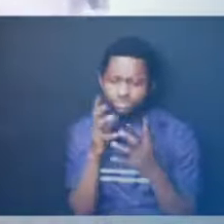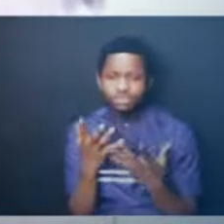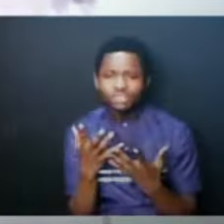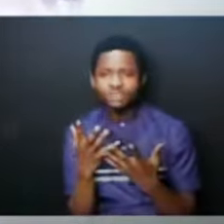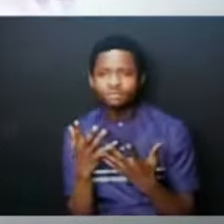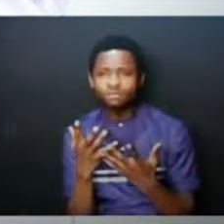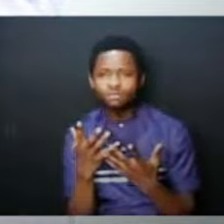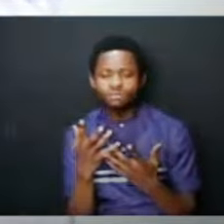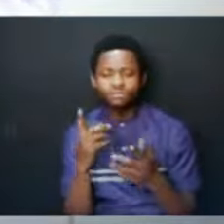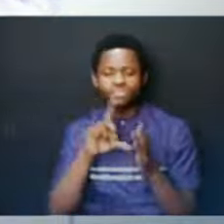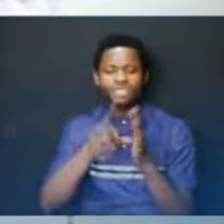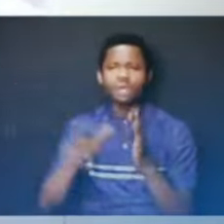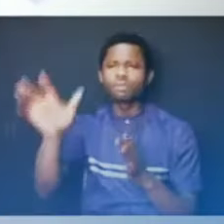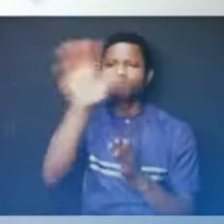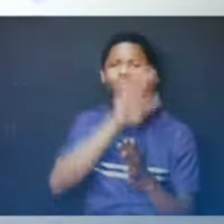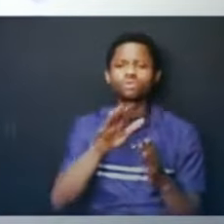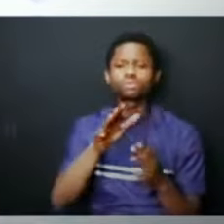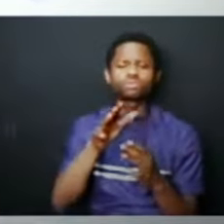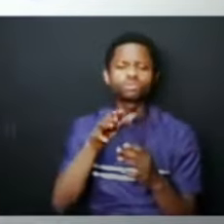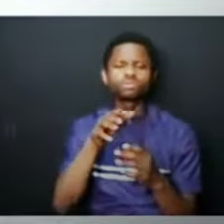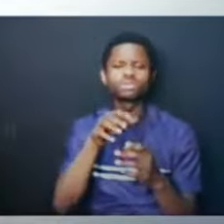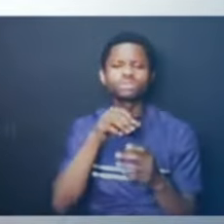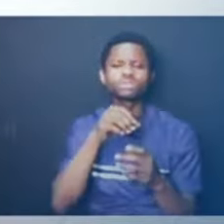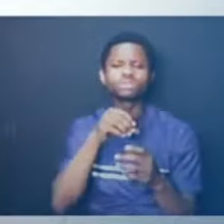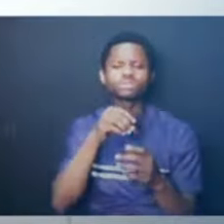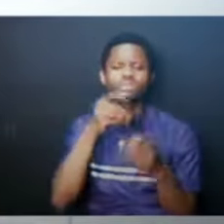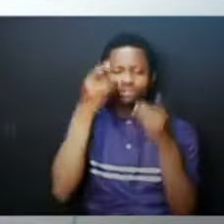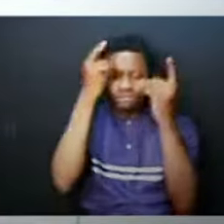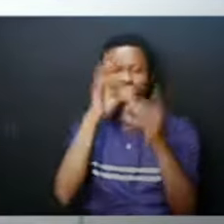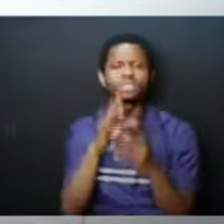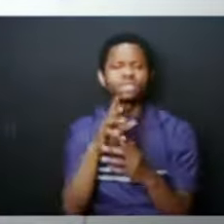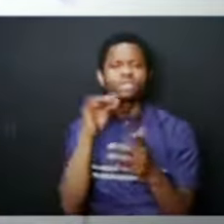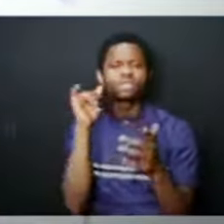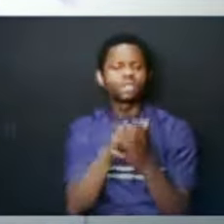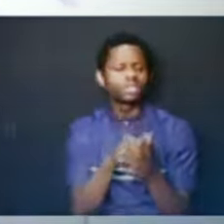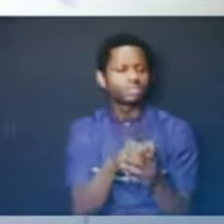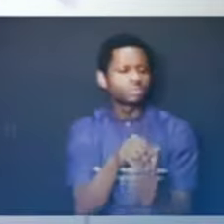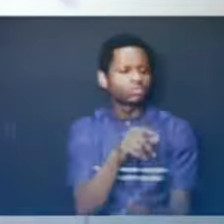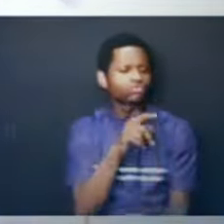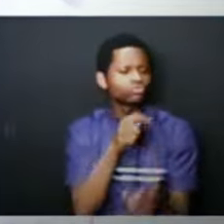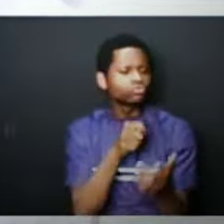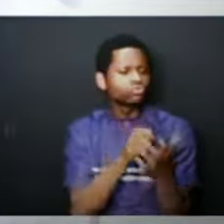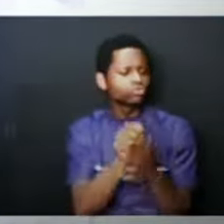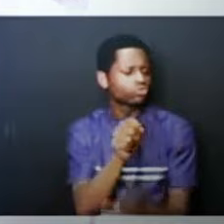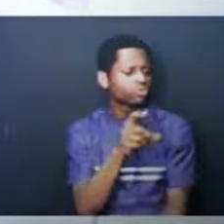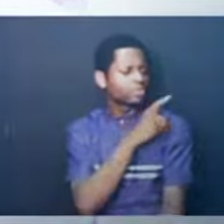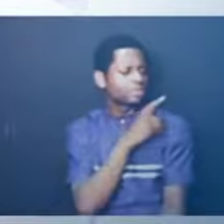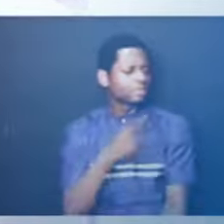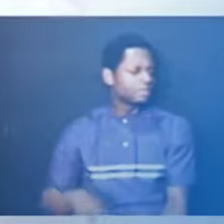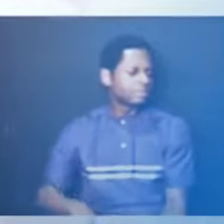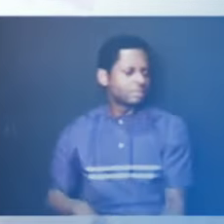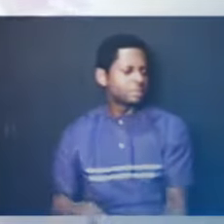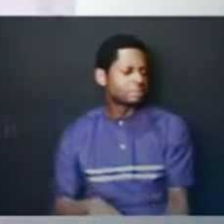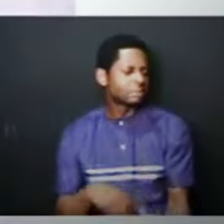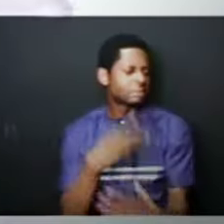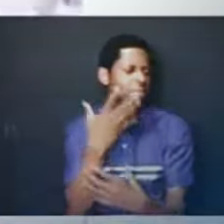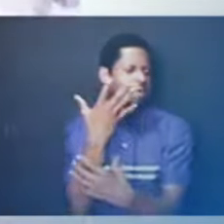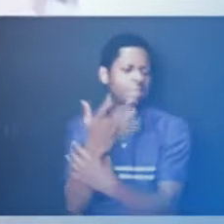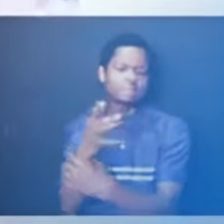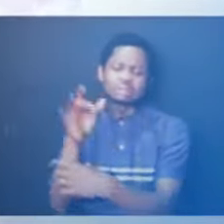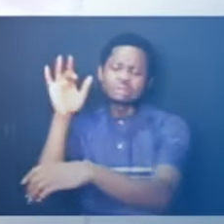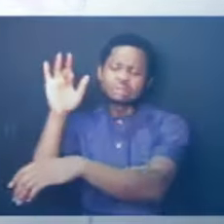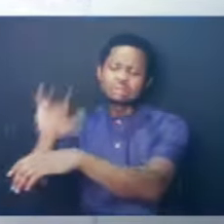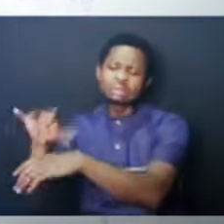na no. Then they concluded. Na nya wo kan ye ni. That David has no hand. Na wo hun se David. The killing of Saul. Na ni